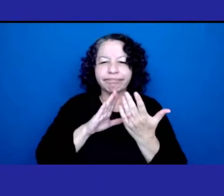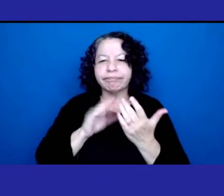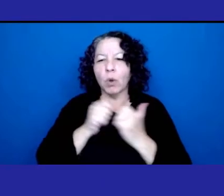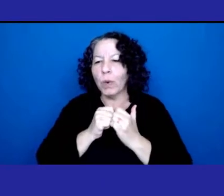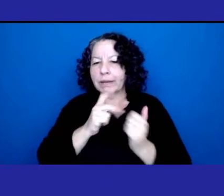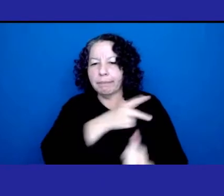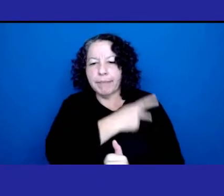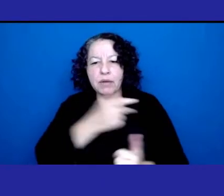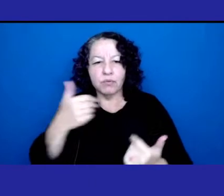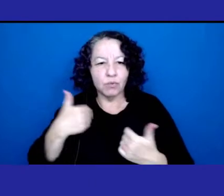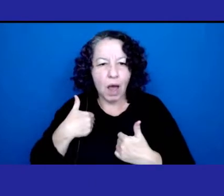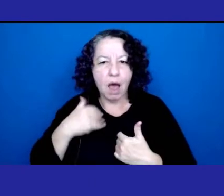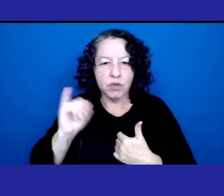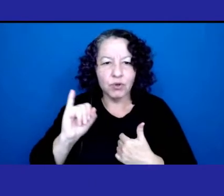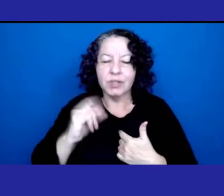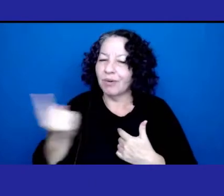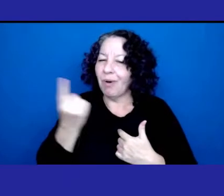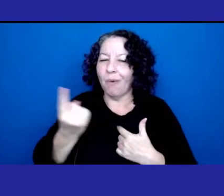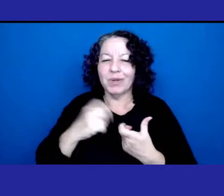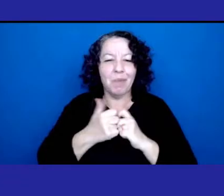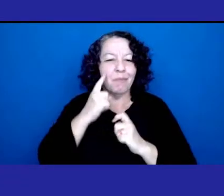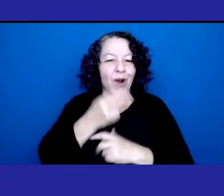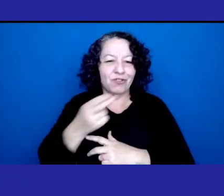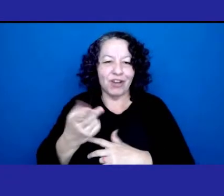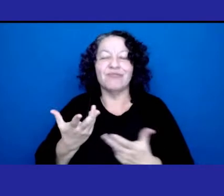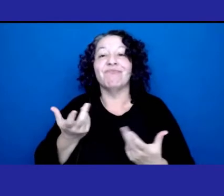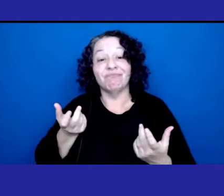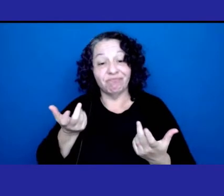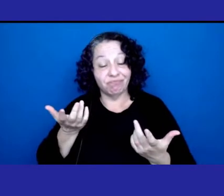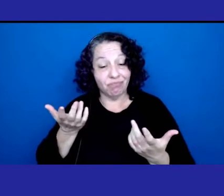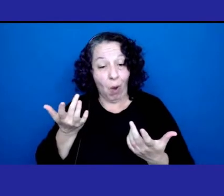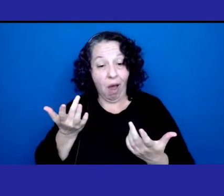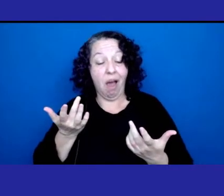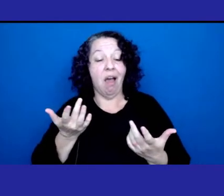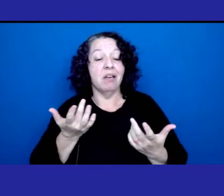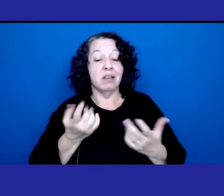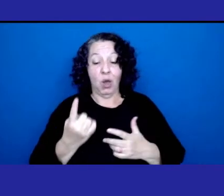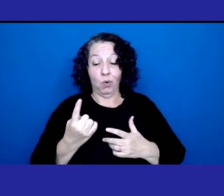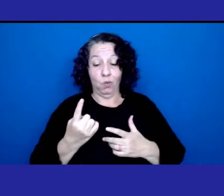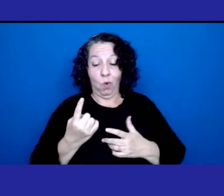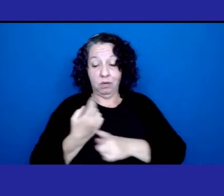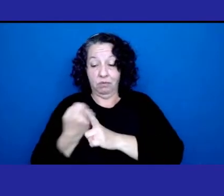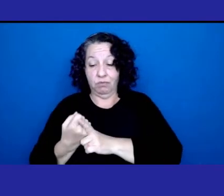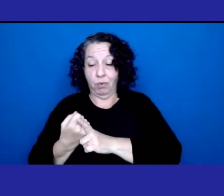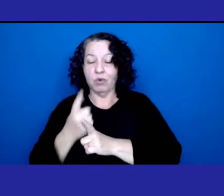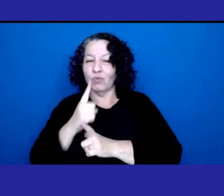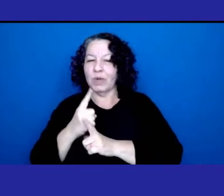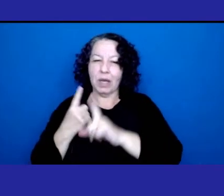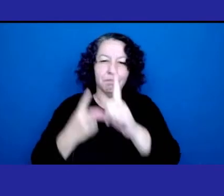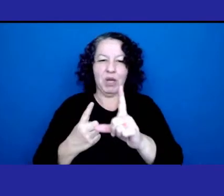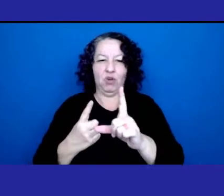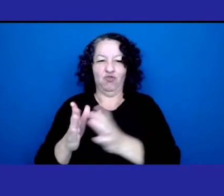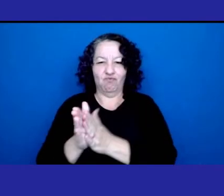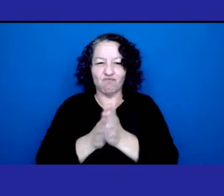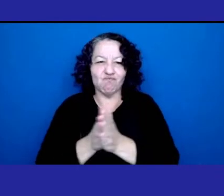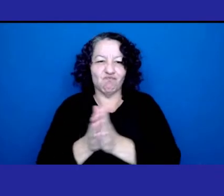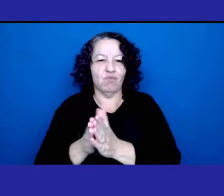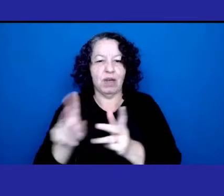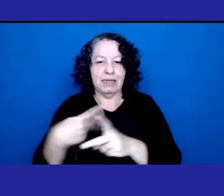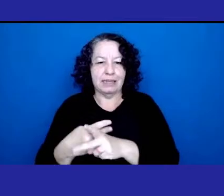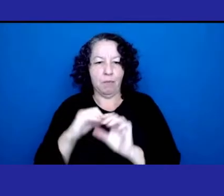and hospitals. Because on one hand, we're a mission-driven organization that feels that costs should